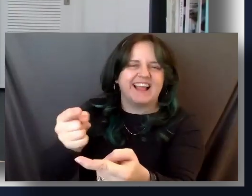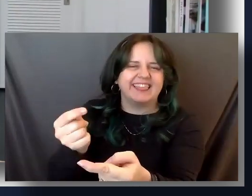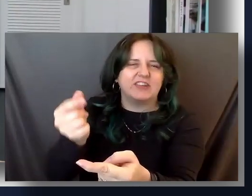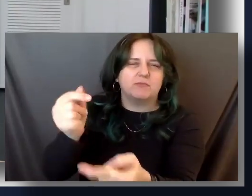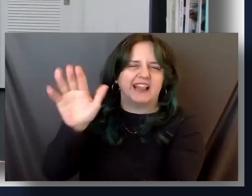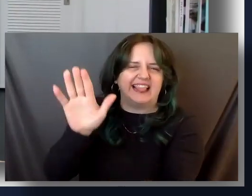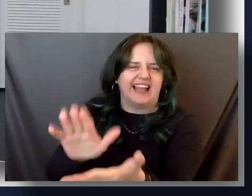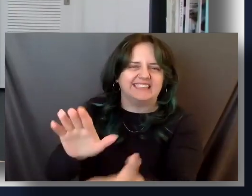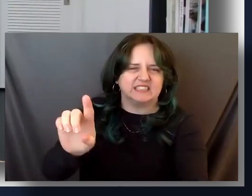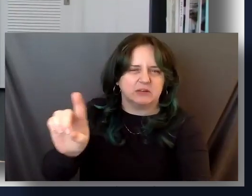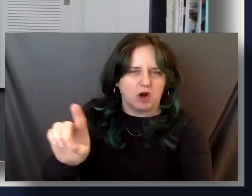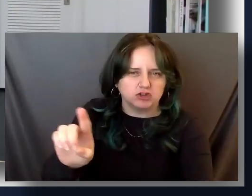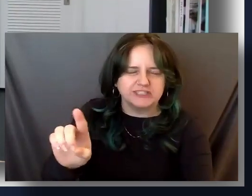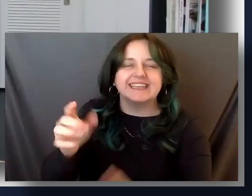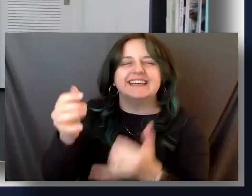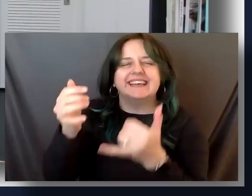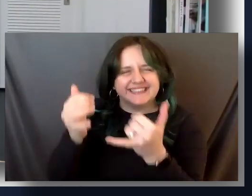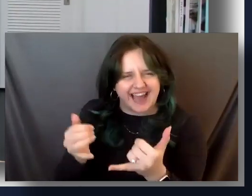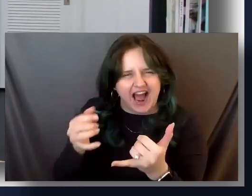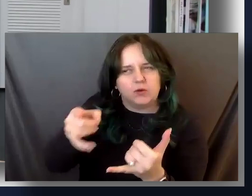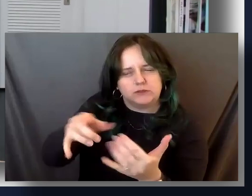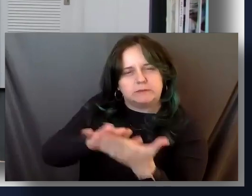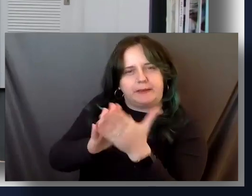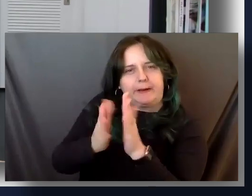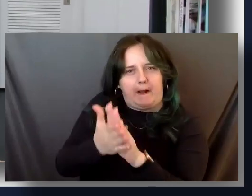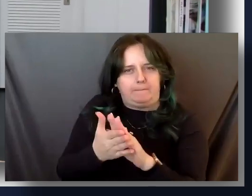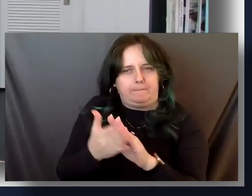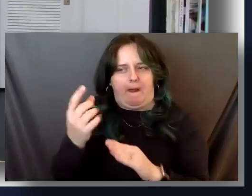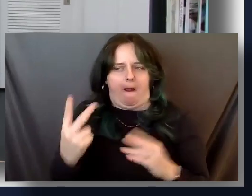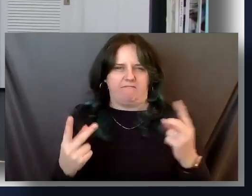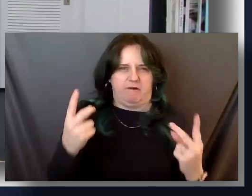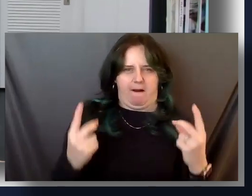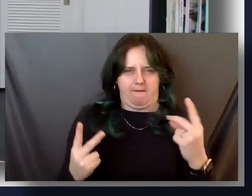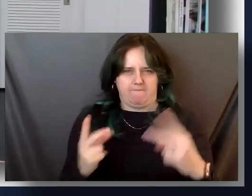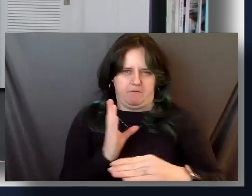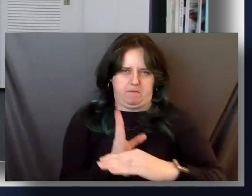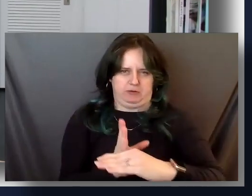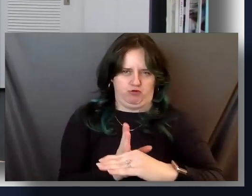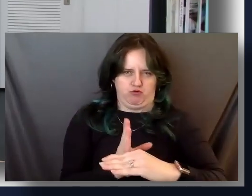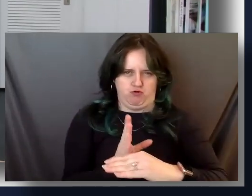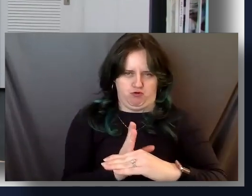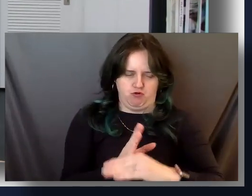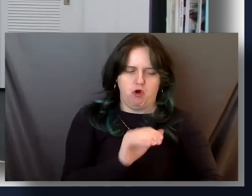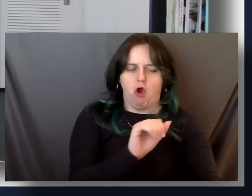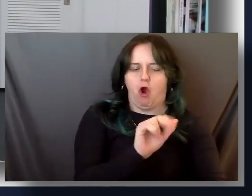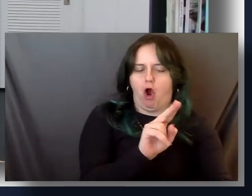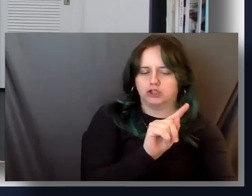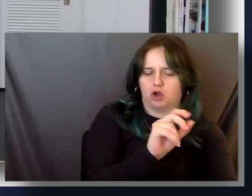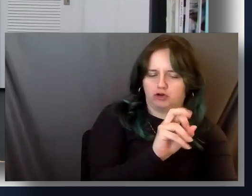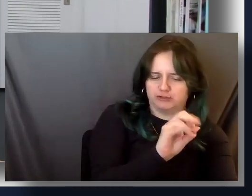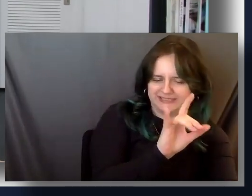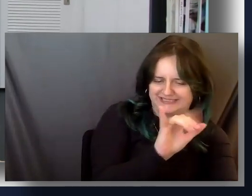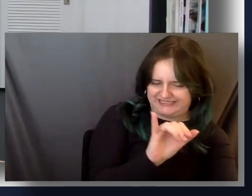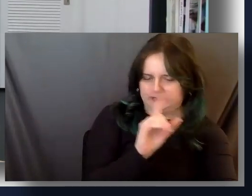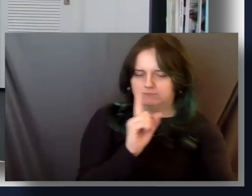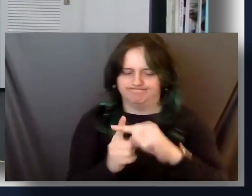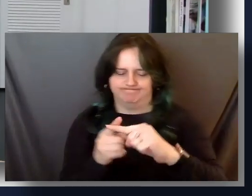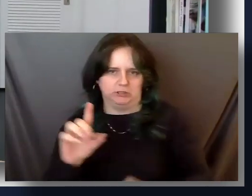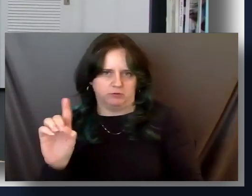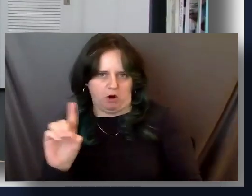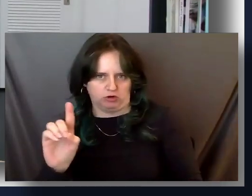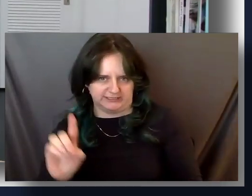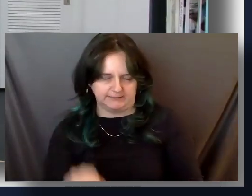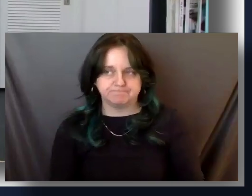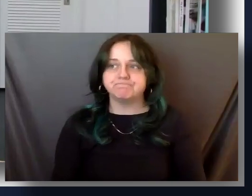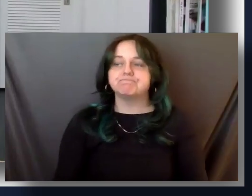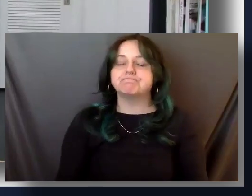balances on power, and it's now sort of solidly in this middle zone. It turns out